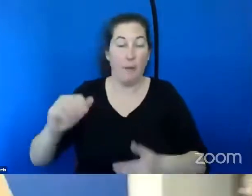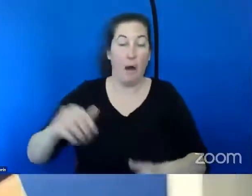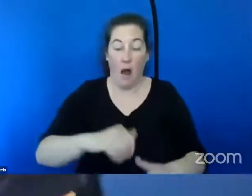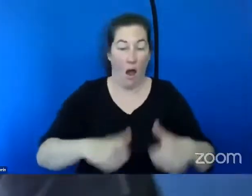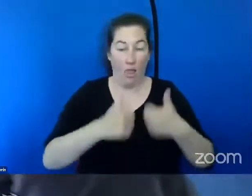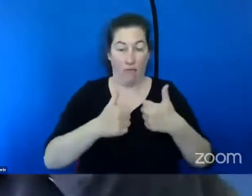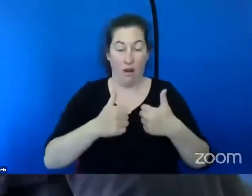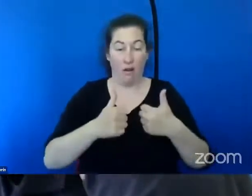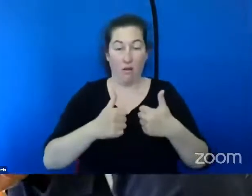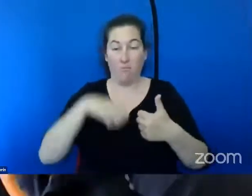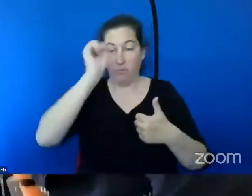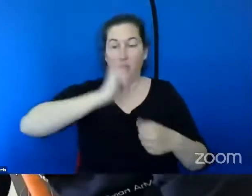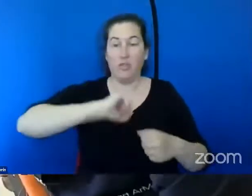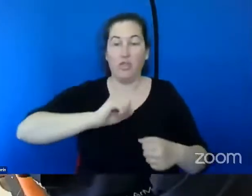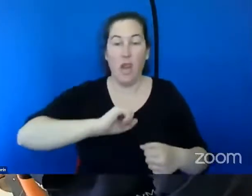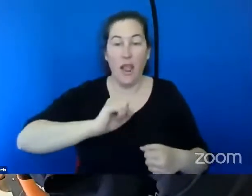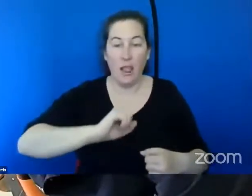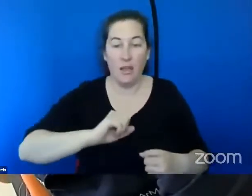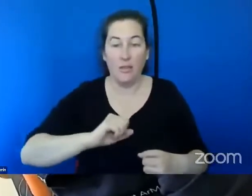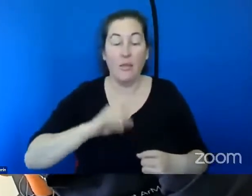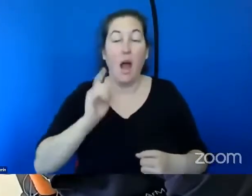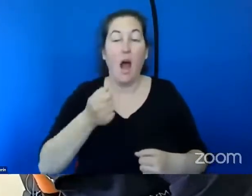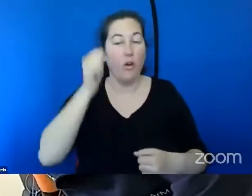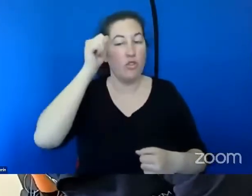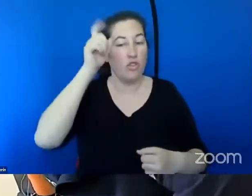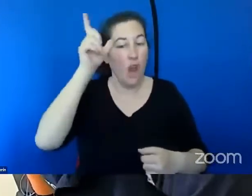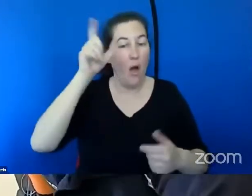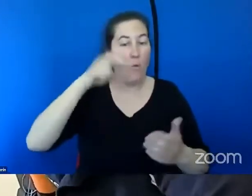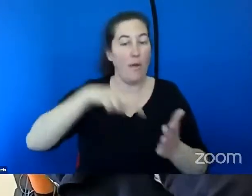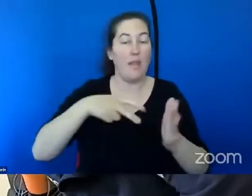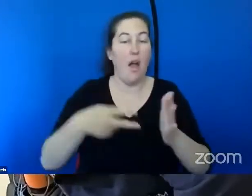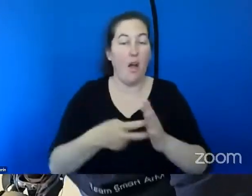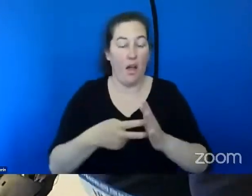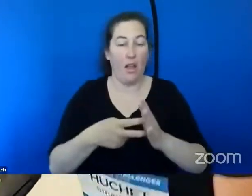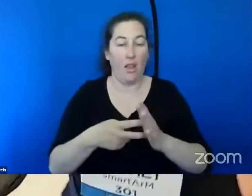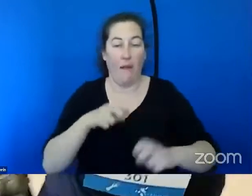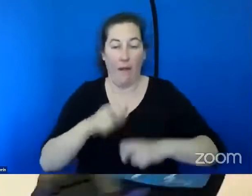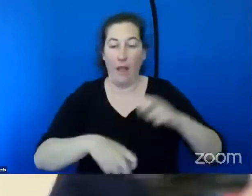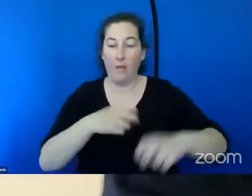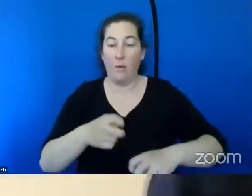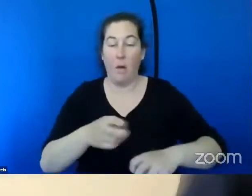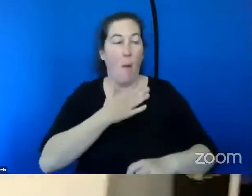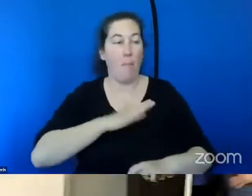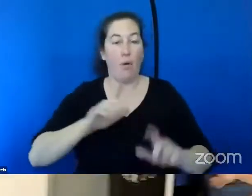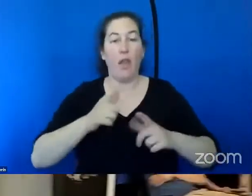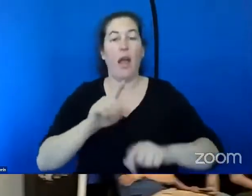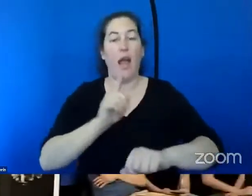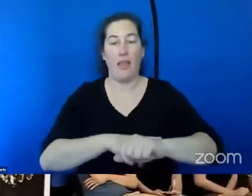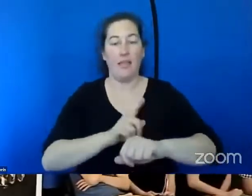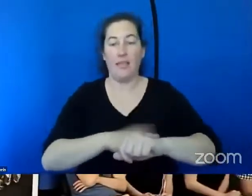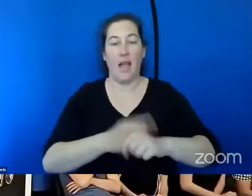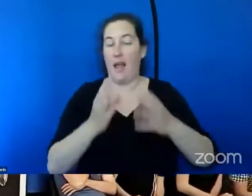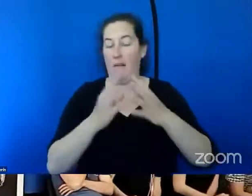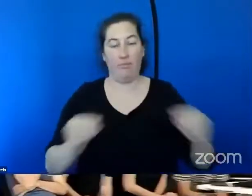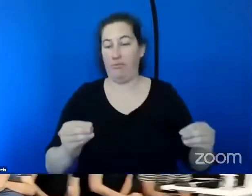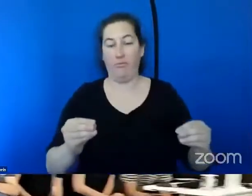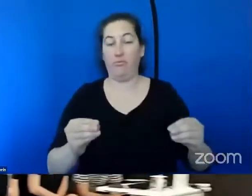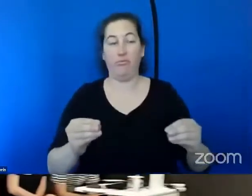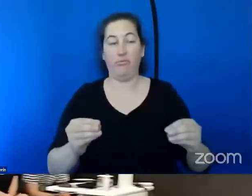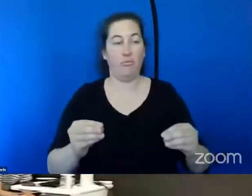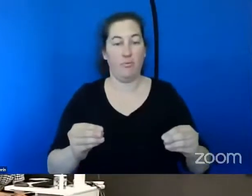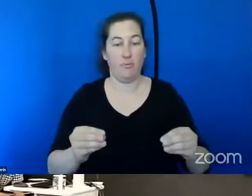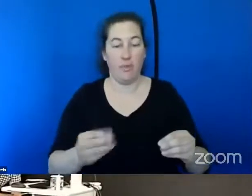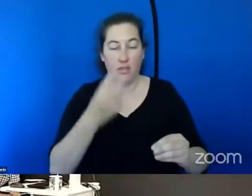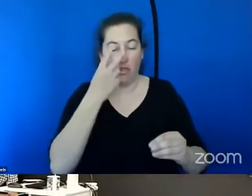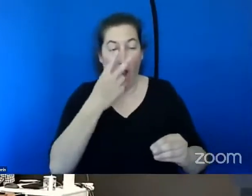and look at the concentration on the face of the Frenchman. He has done this many times before, rehearsed it for hours upon